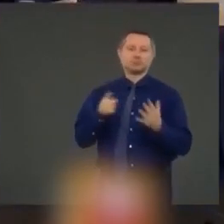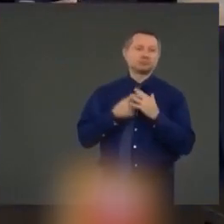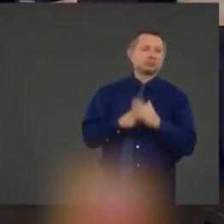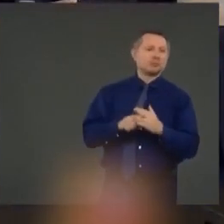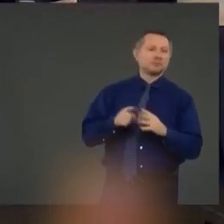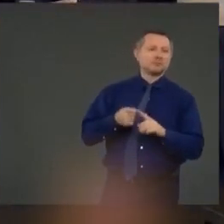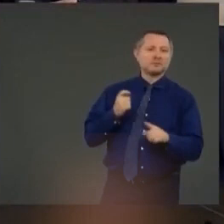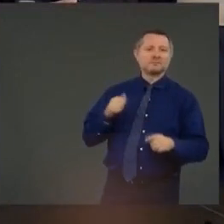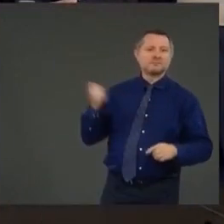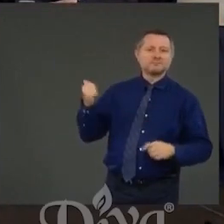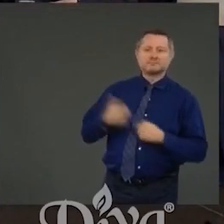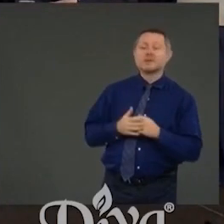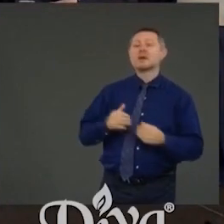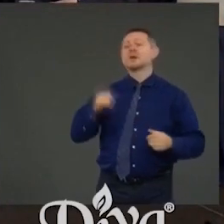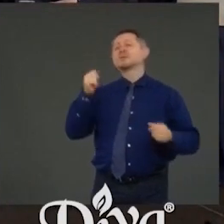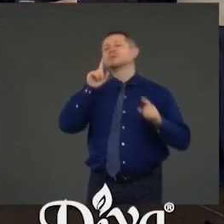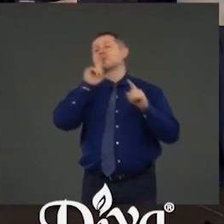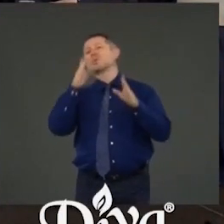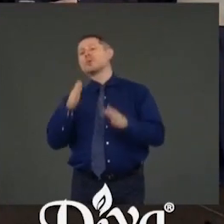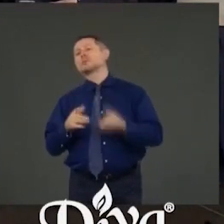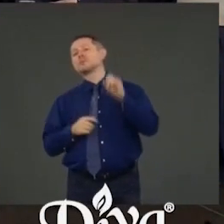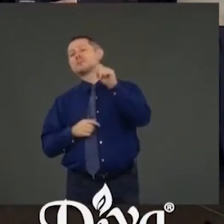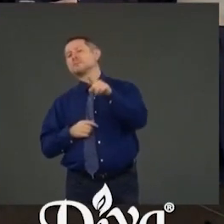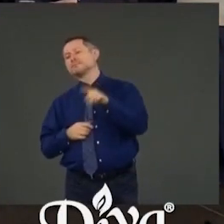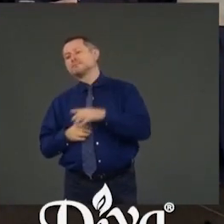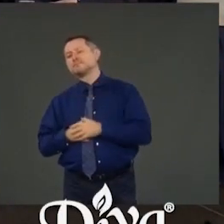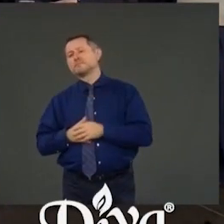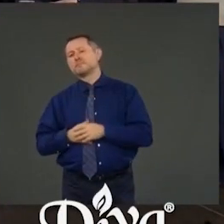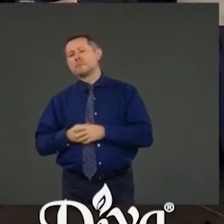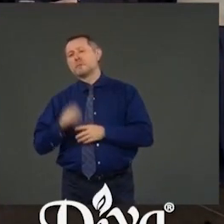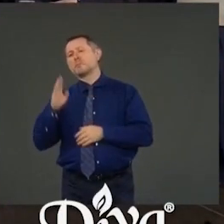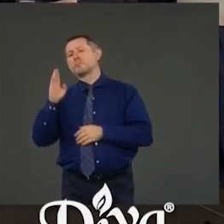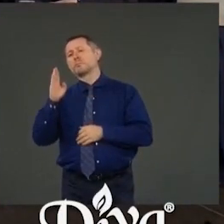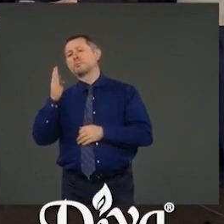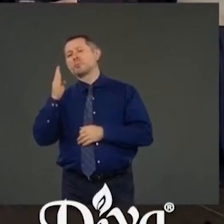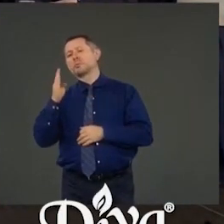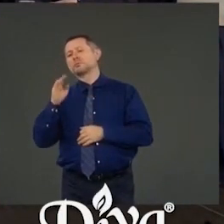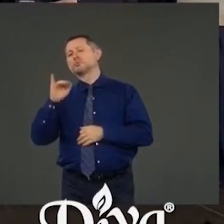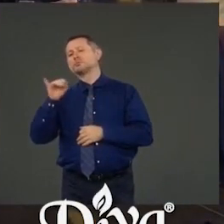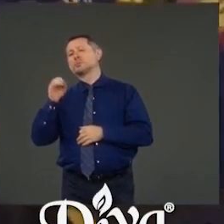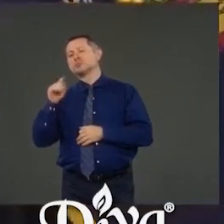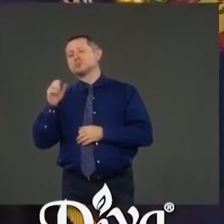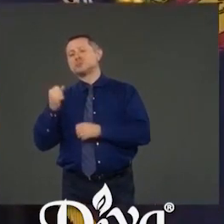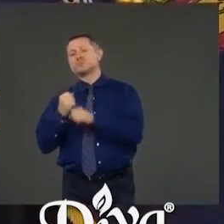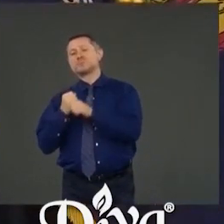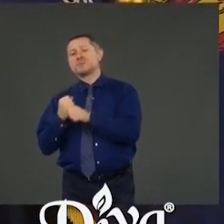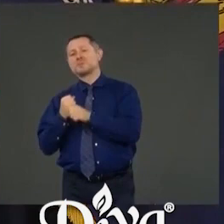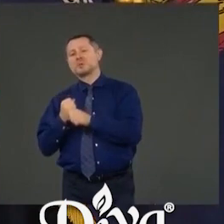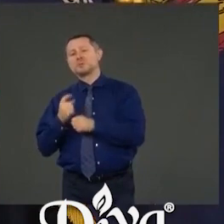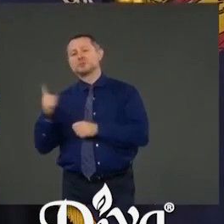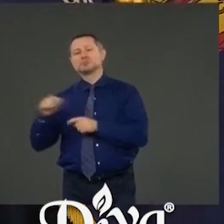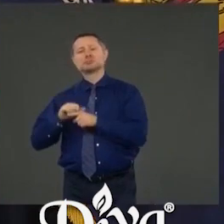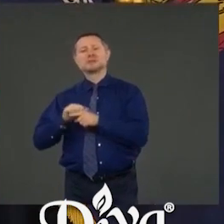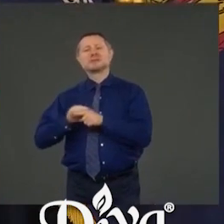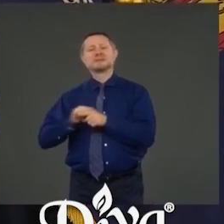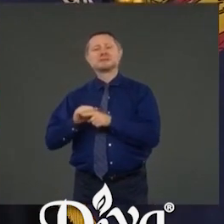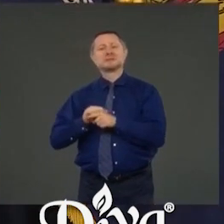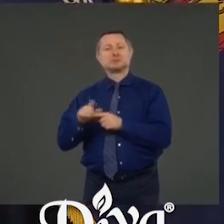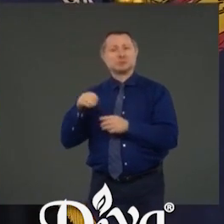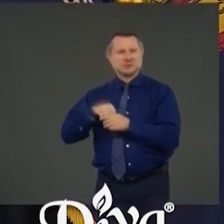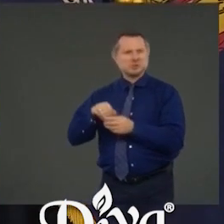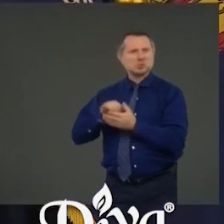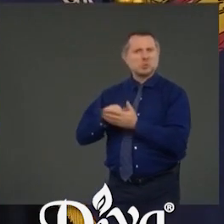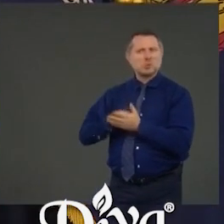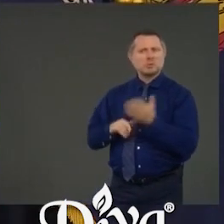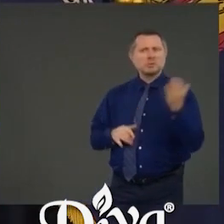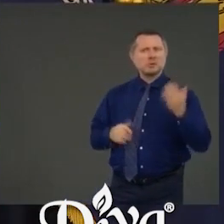Buffalo friends are asking, did you speak to the Blue Jays organization about conducting spring training in Buffalo or Western New York? I don't know if that conversation has been done